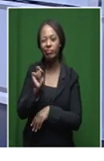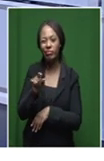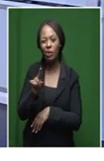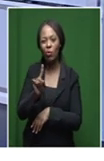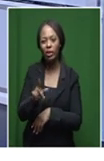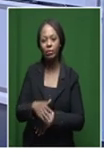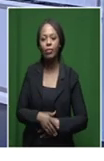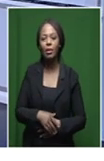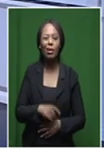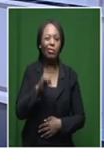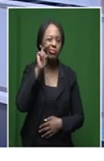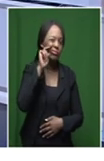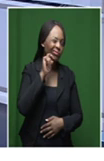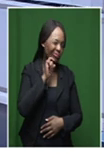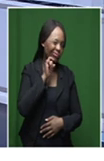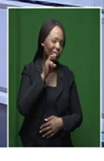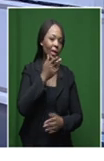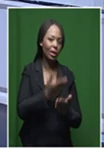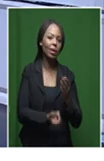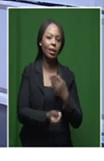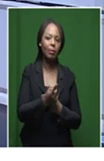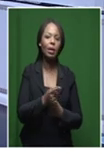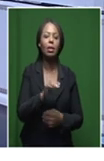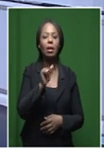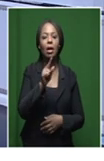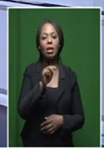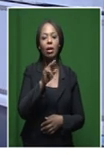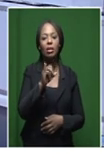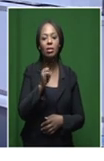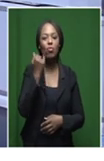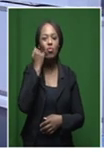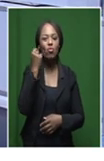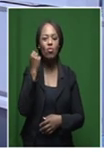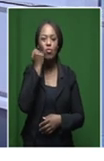Well, older age is the major cause of osteoarthritis.